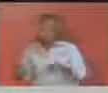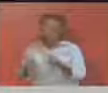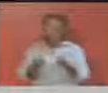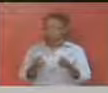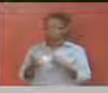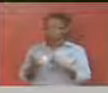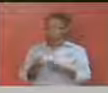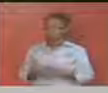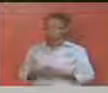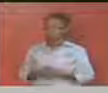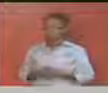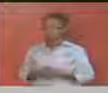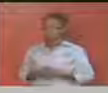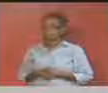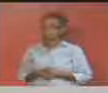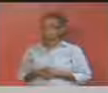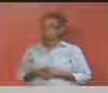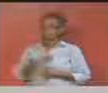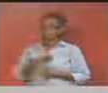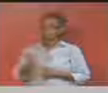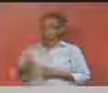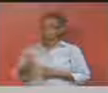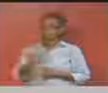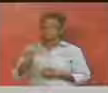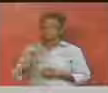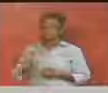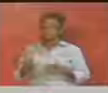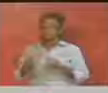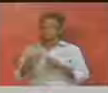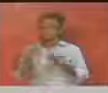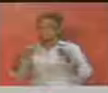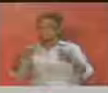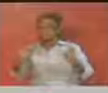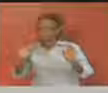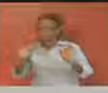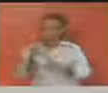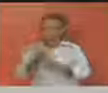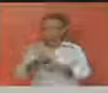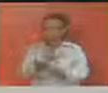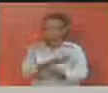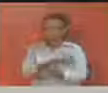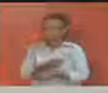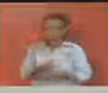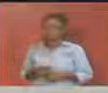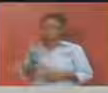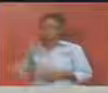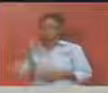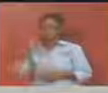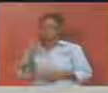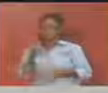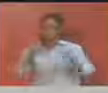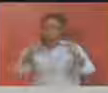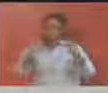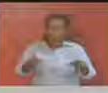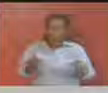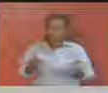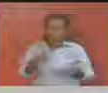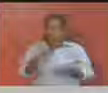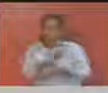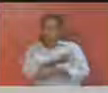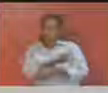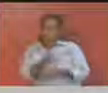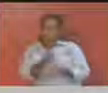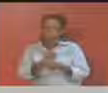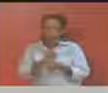to end. And they also look at the finished product by way of examination, looking at the chemistry of it to make sure that the